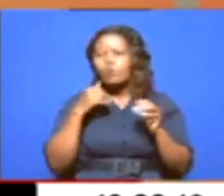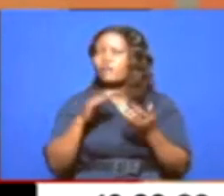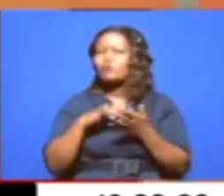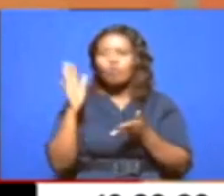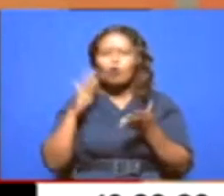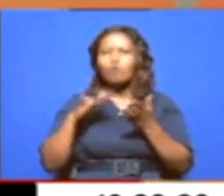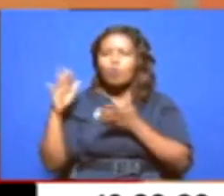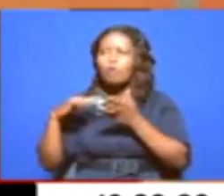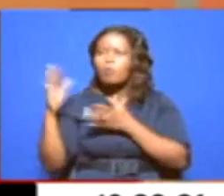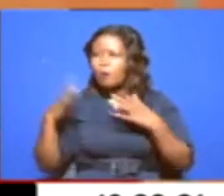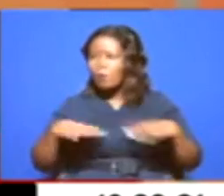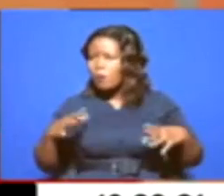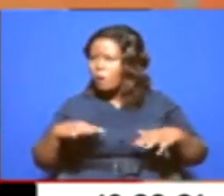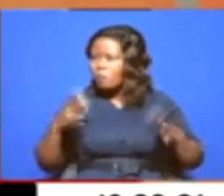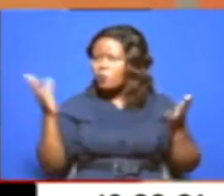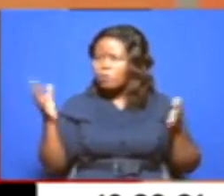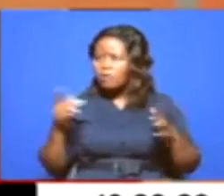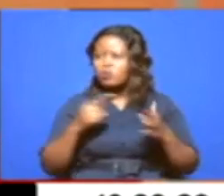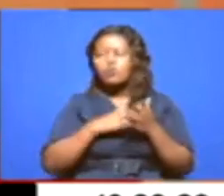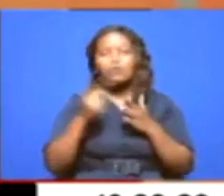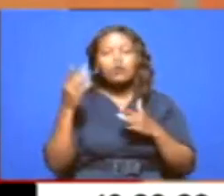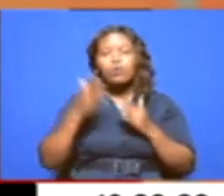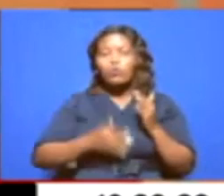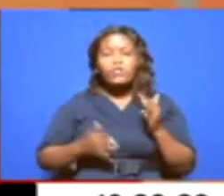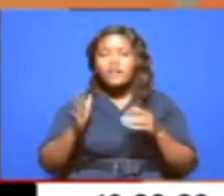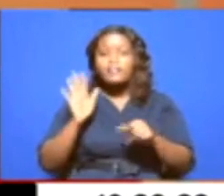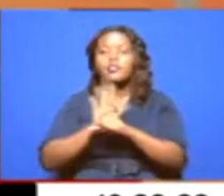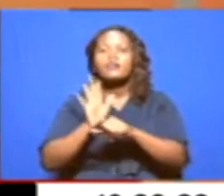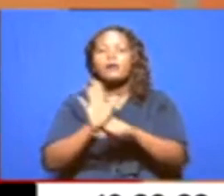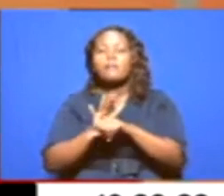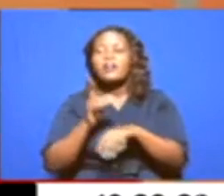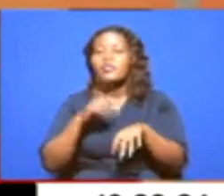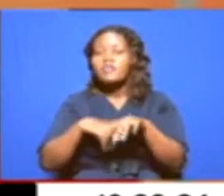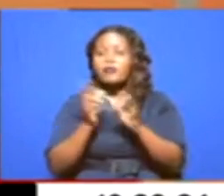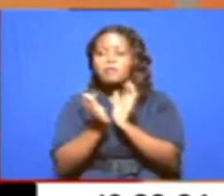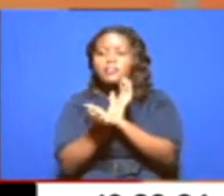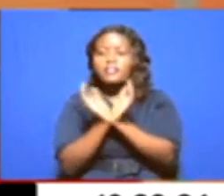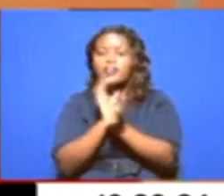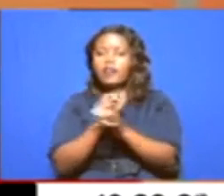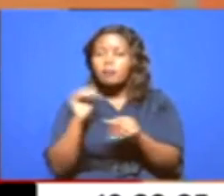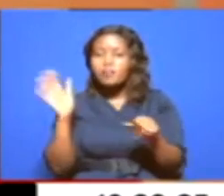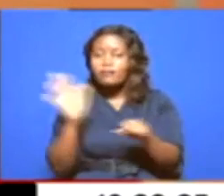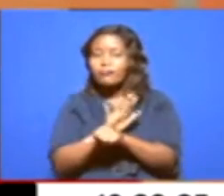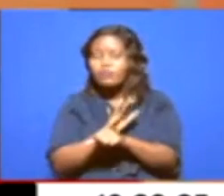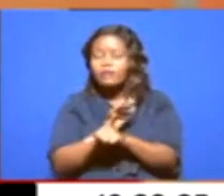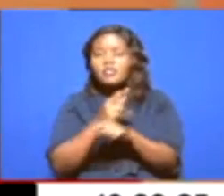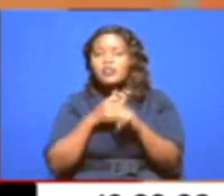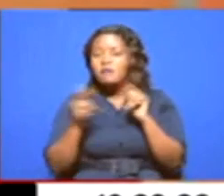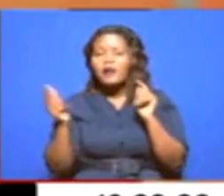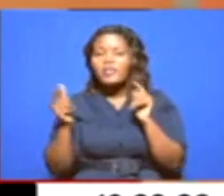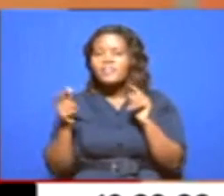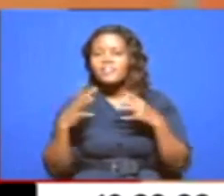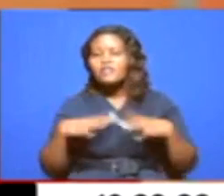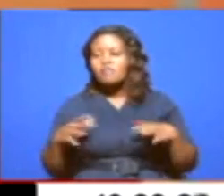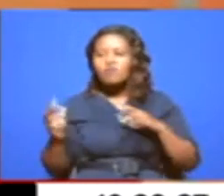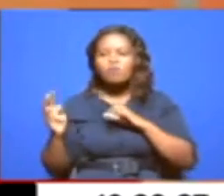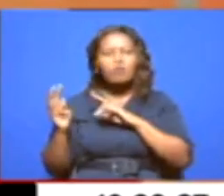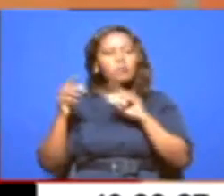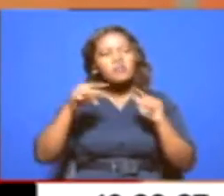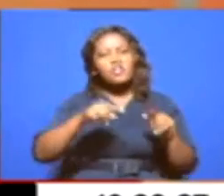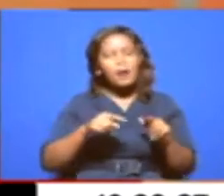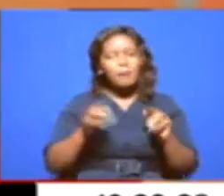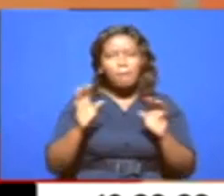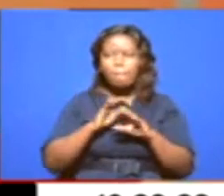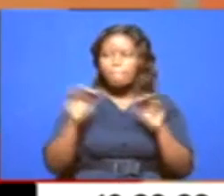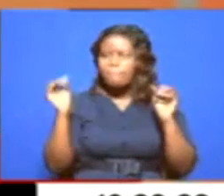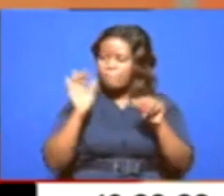the majority of the stadium was filled by the athletes, but we didn't see spectators there. It was mainly the athletes, but huge number of